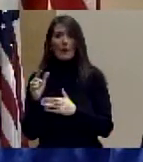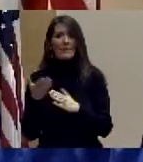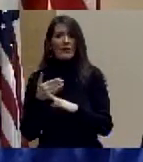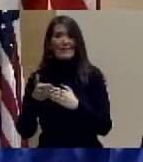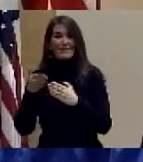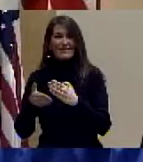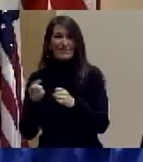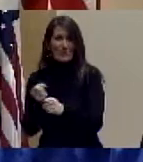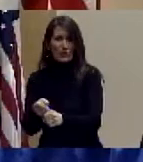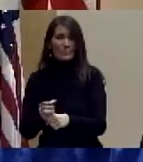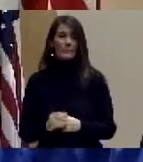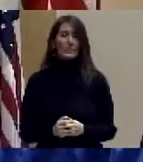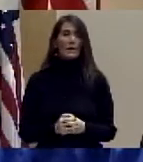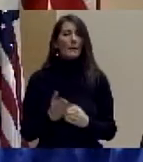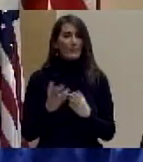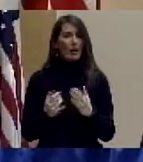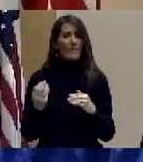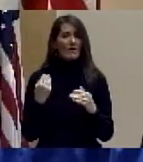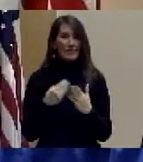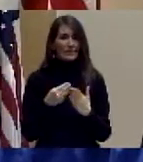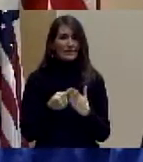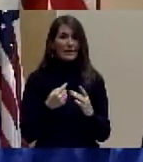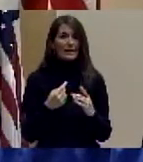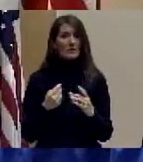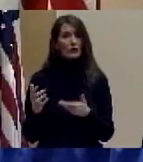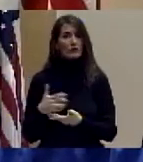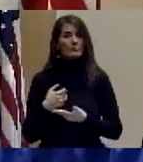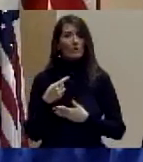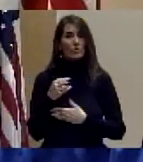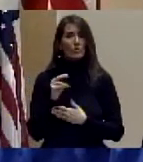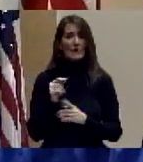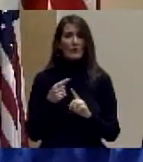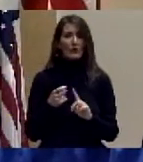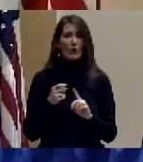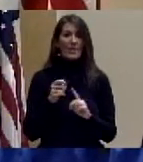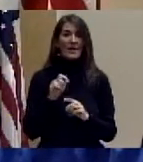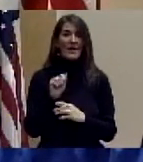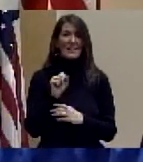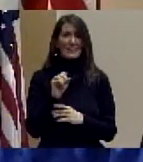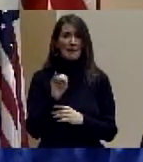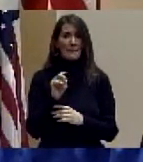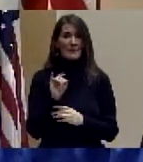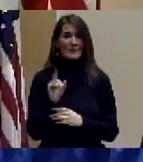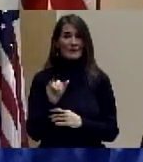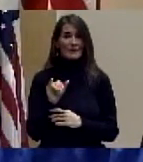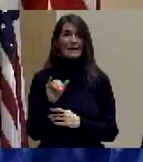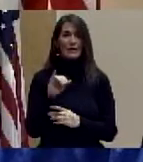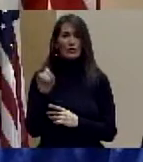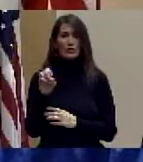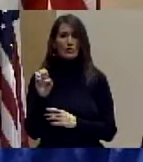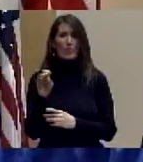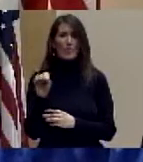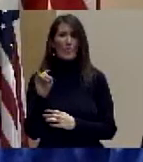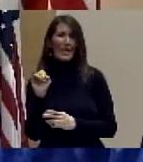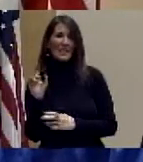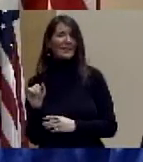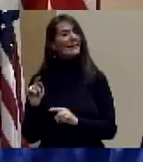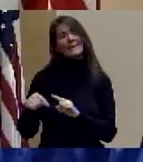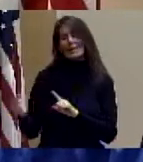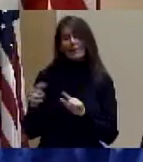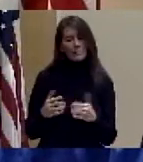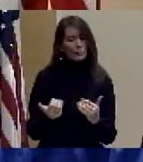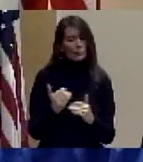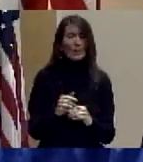of the cost will be funded by a grant obtained with the help of our good friend, Assembly Majority Leader Joe Morelli. Joe couldn't be here